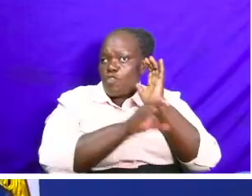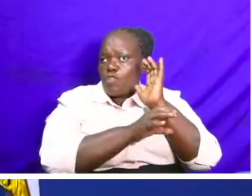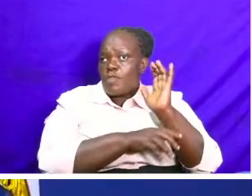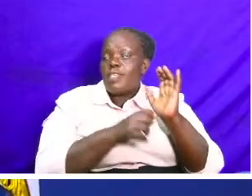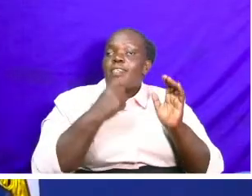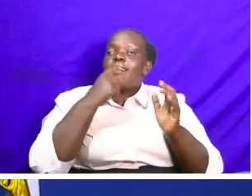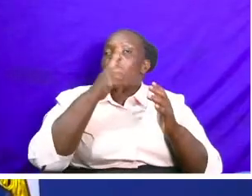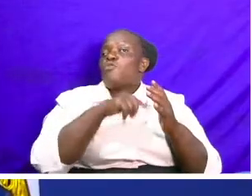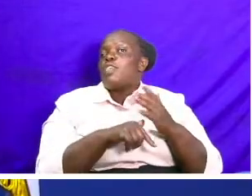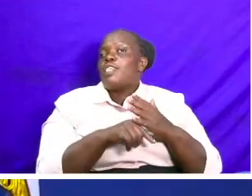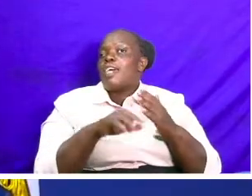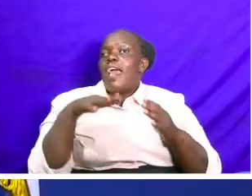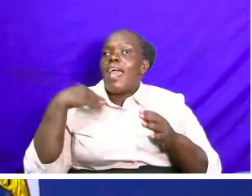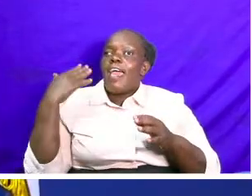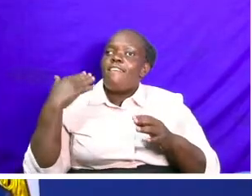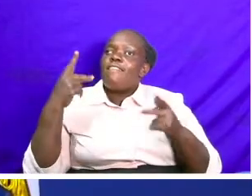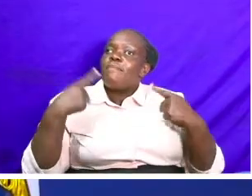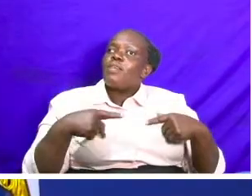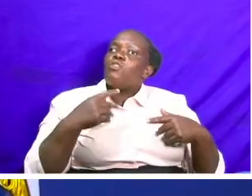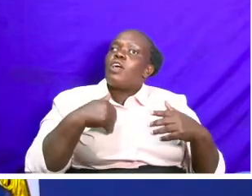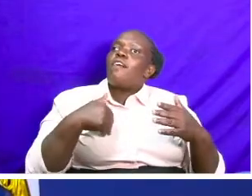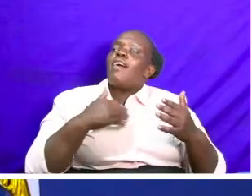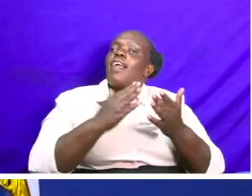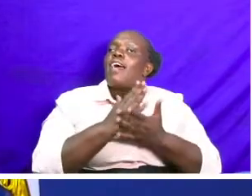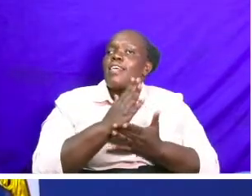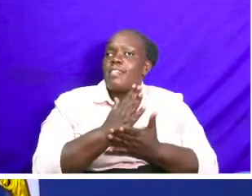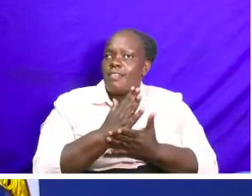states, every person has the right,